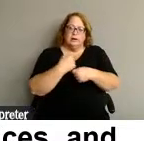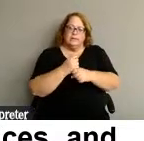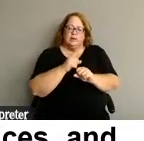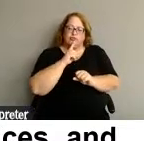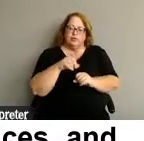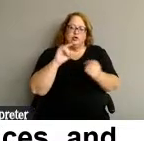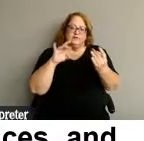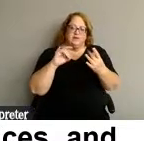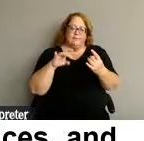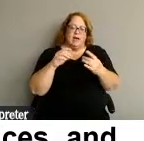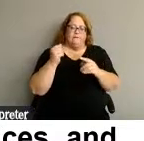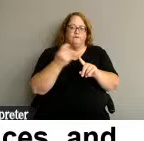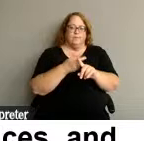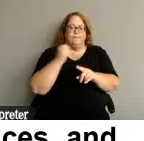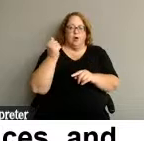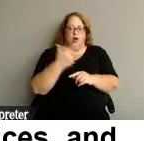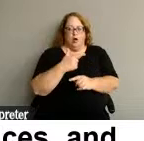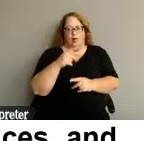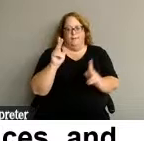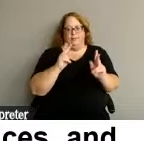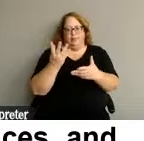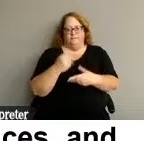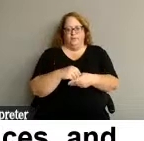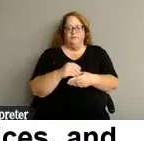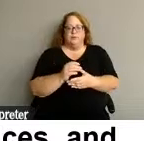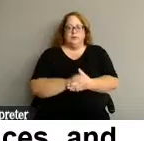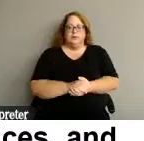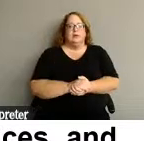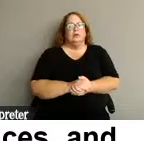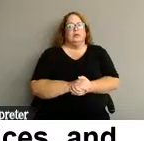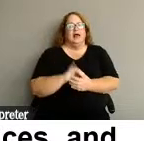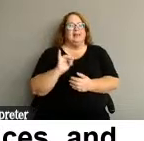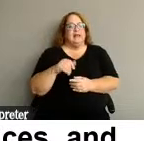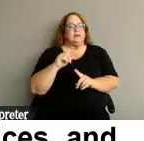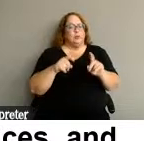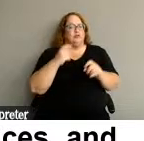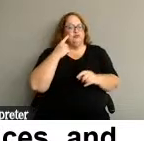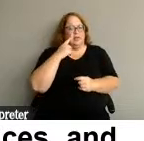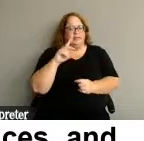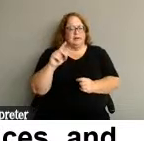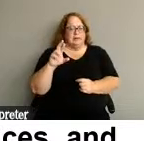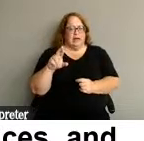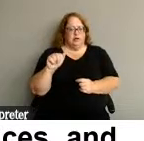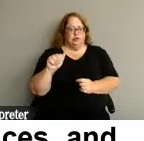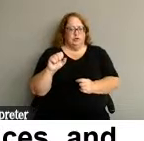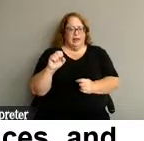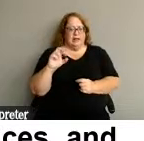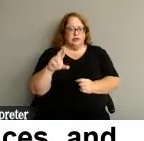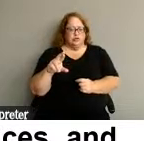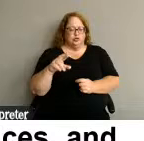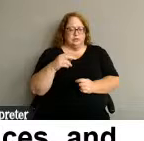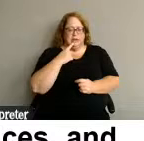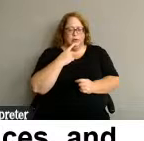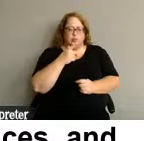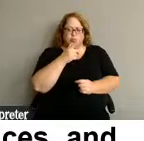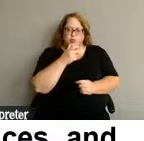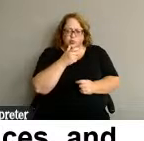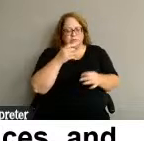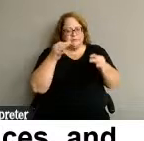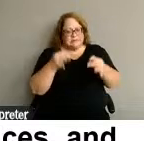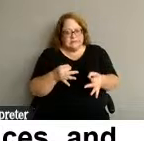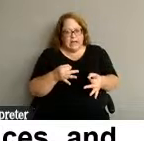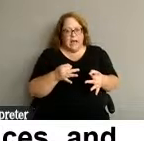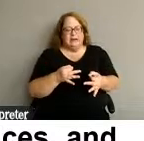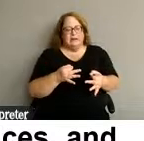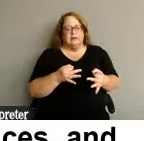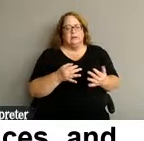is feedback from all stakeholders. That was the question I think Dr. Asner may have asked, like who's making the